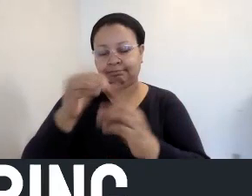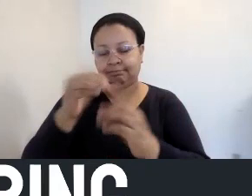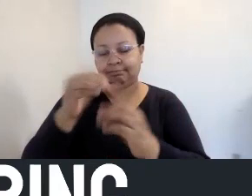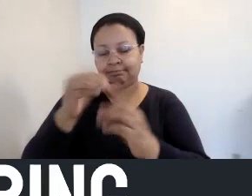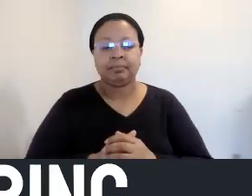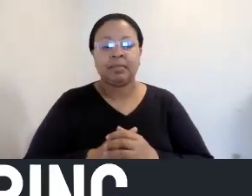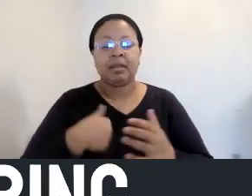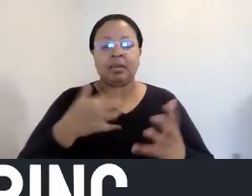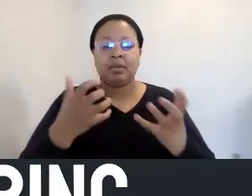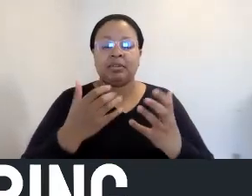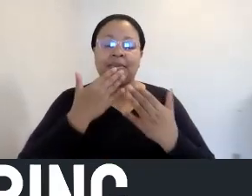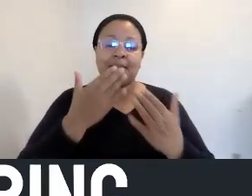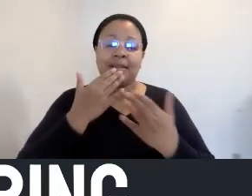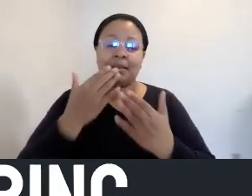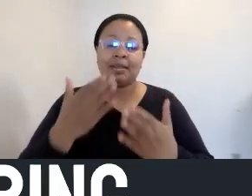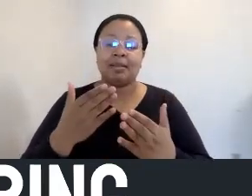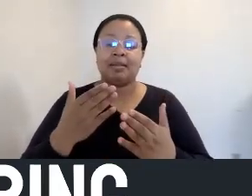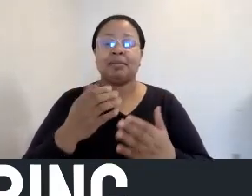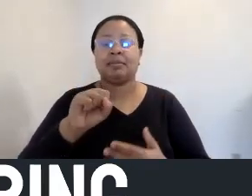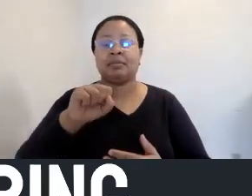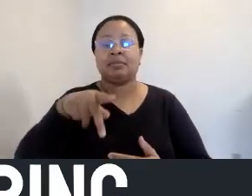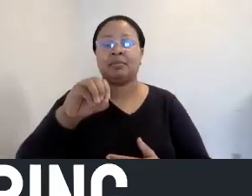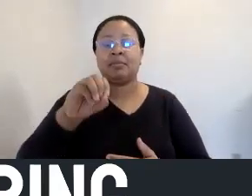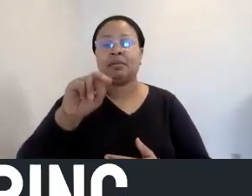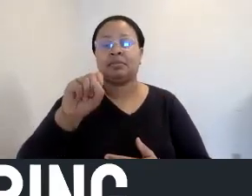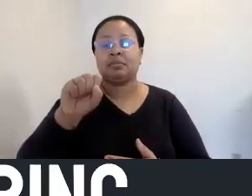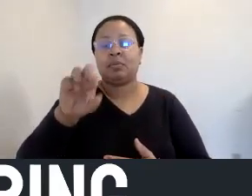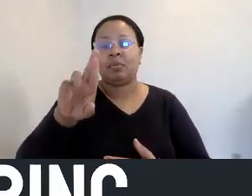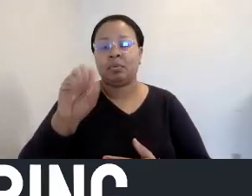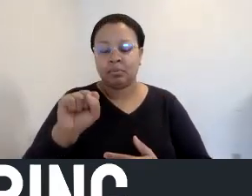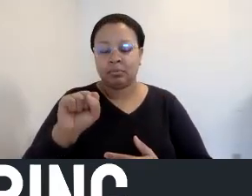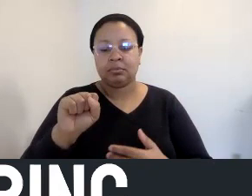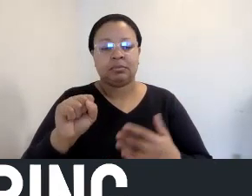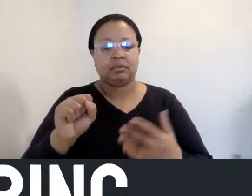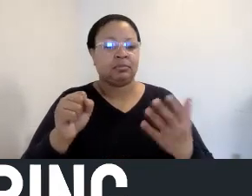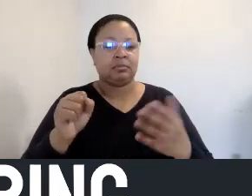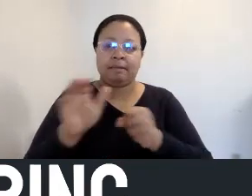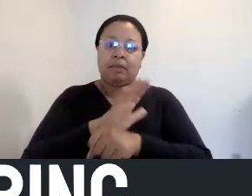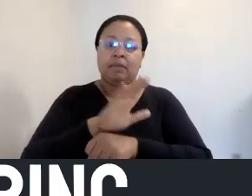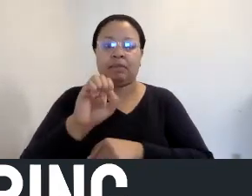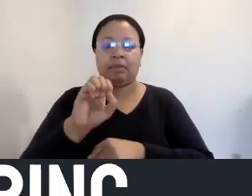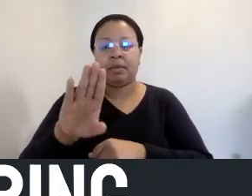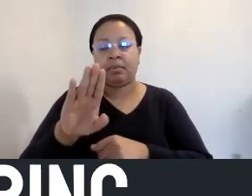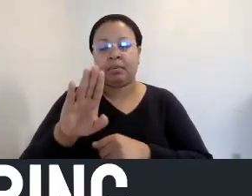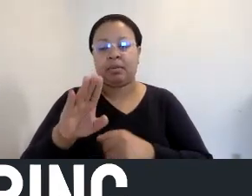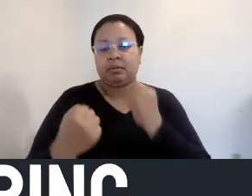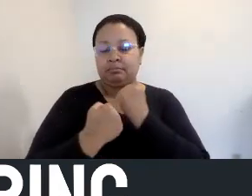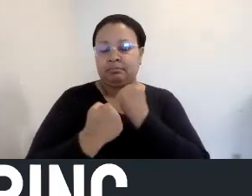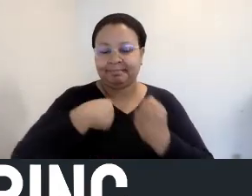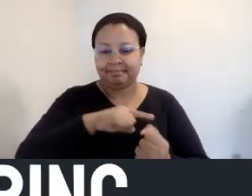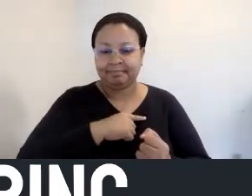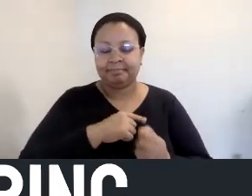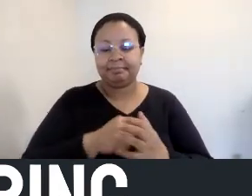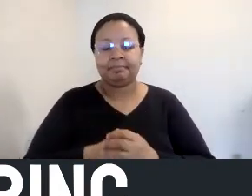to thank our sponsors who have been with us this whole month of February, and we couldn't do what we're doing now without them. I'd